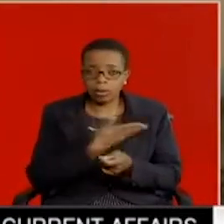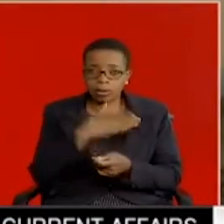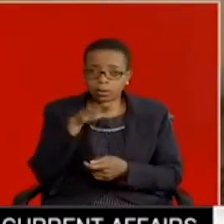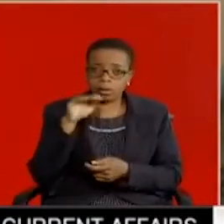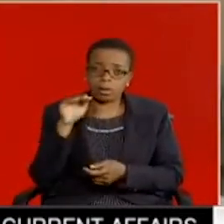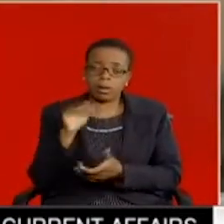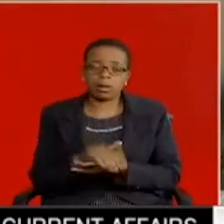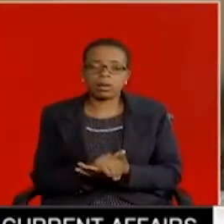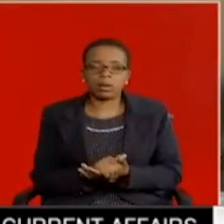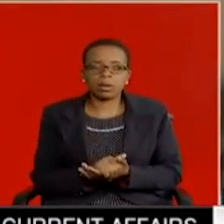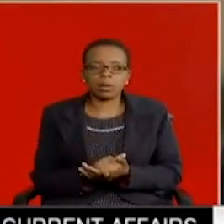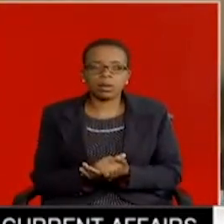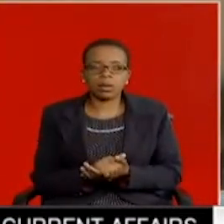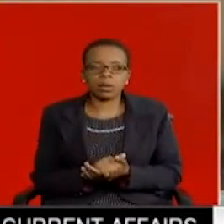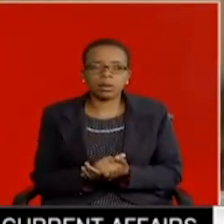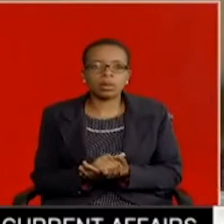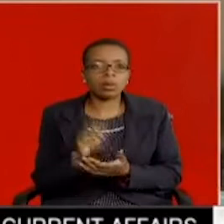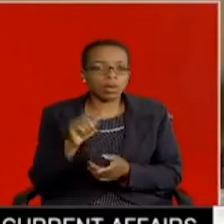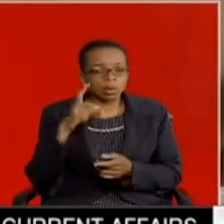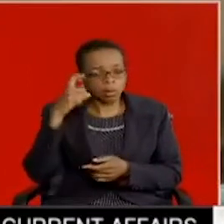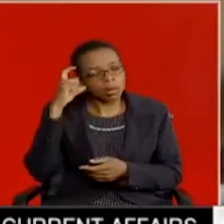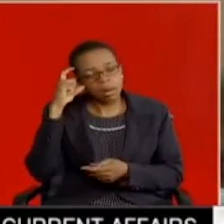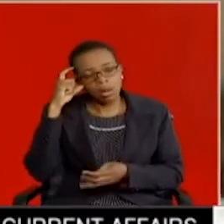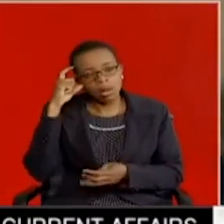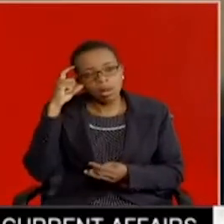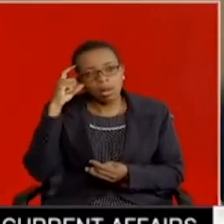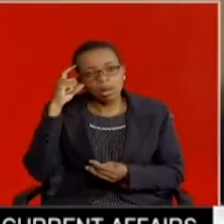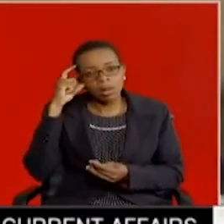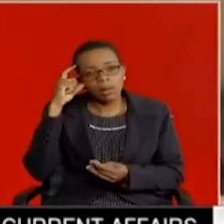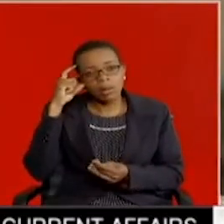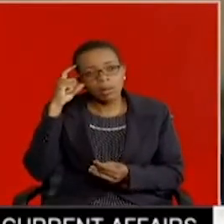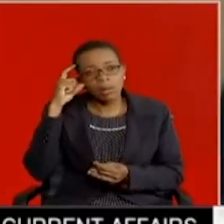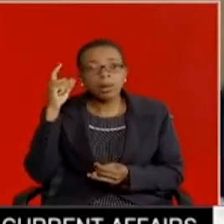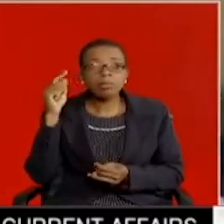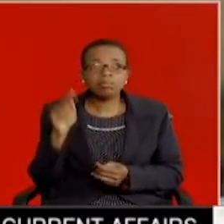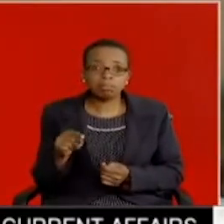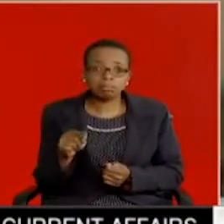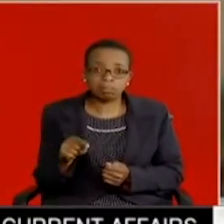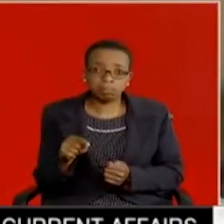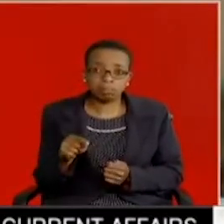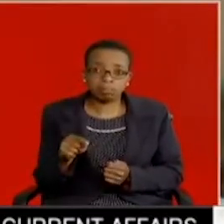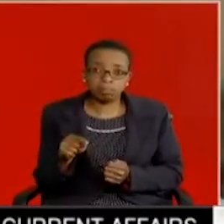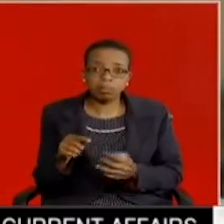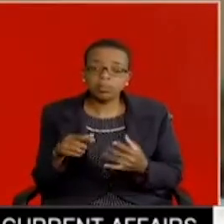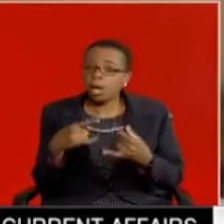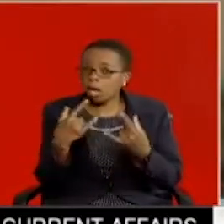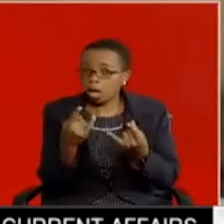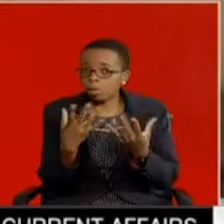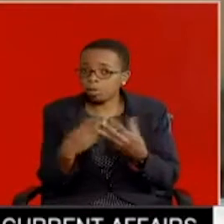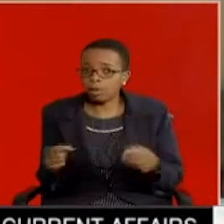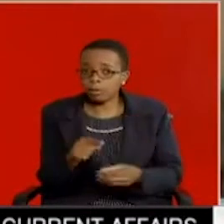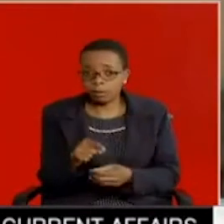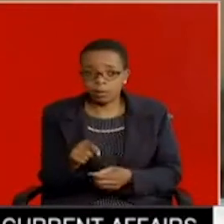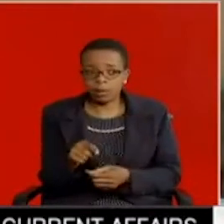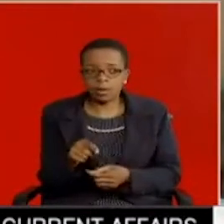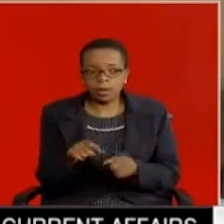of Zimbabwe, who are our experts who will deal with this thing. That's where we have